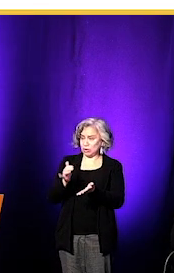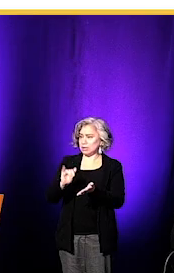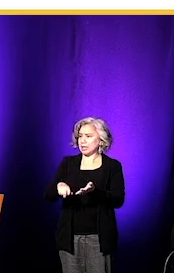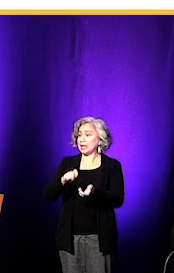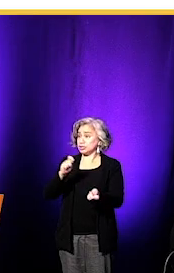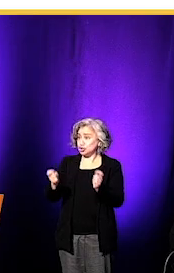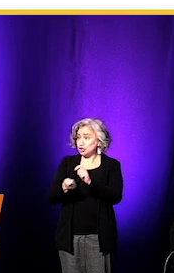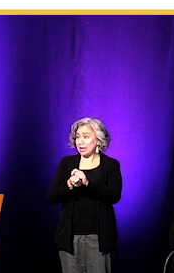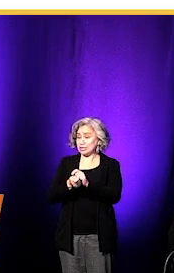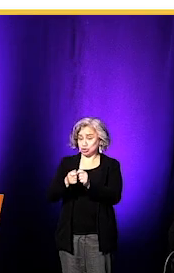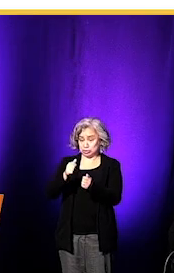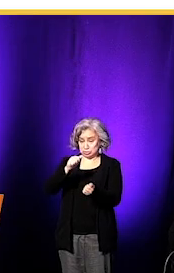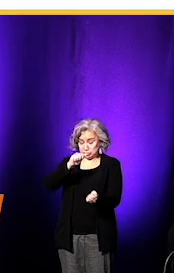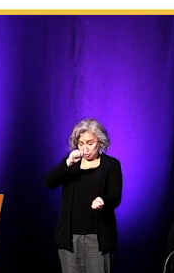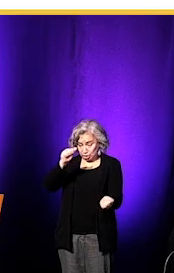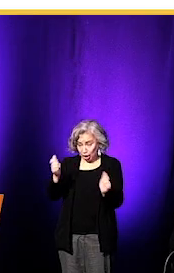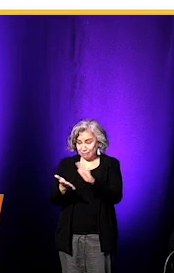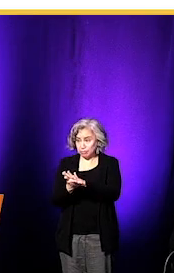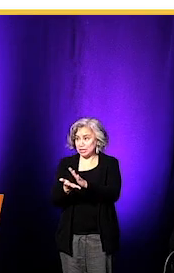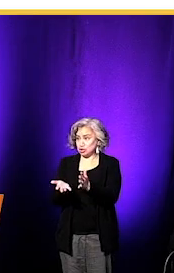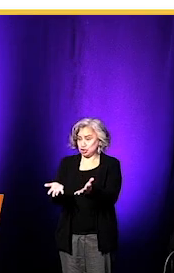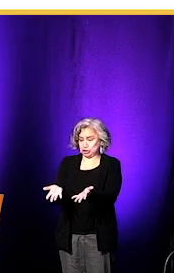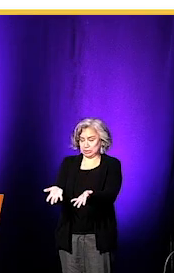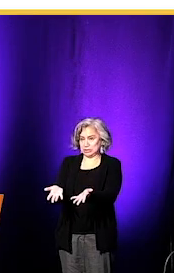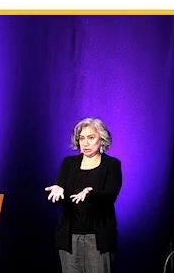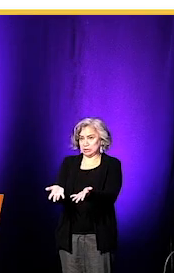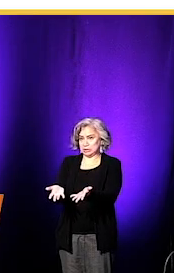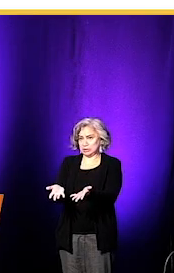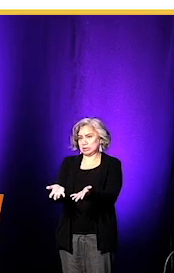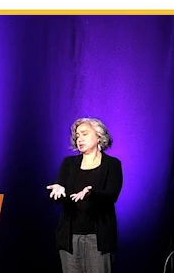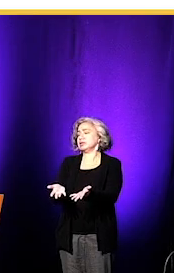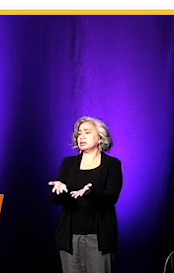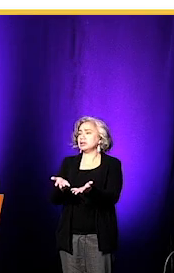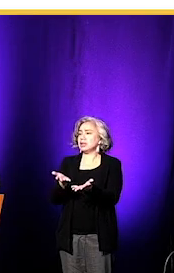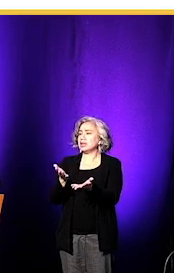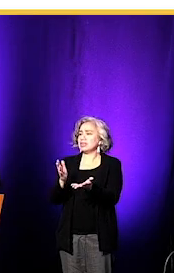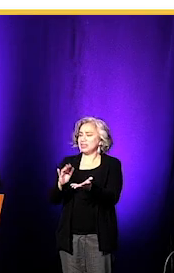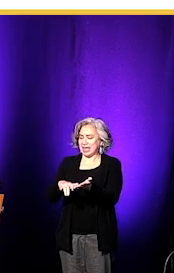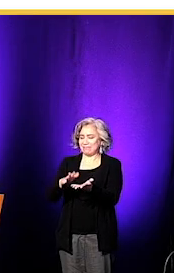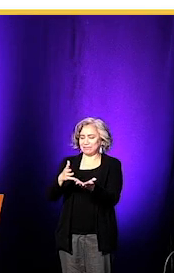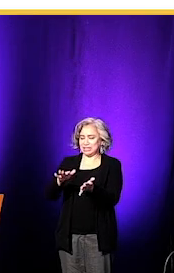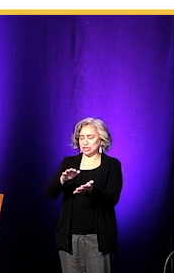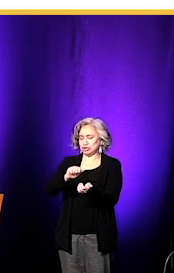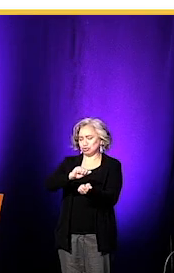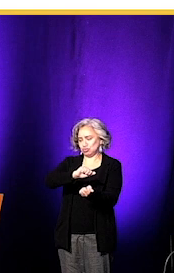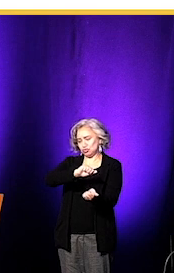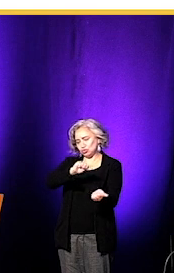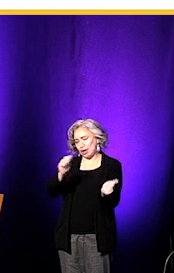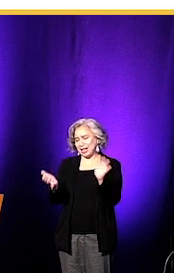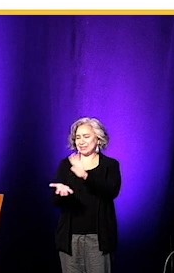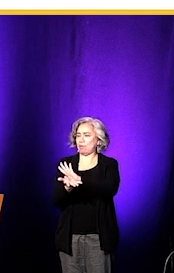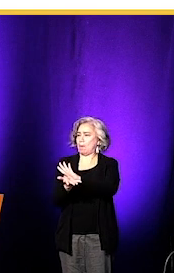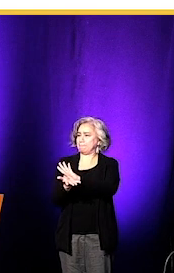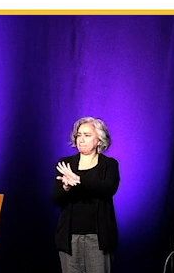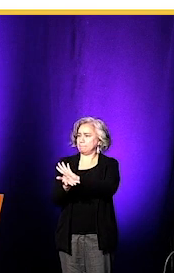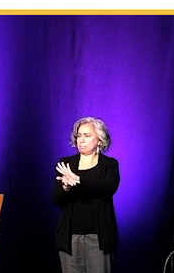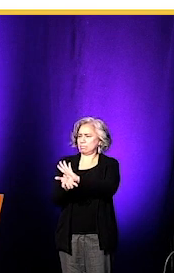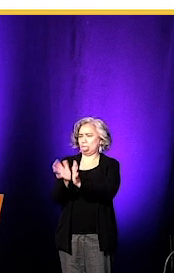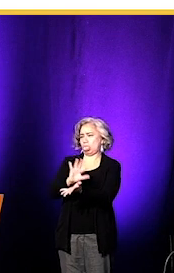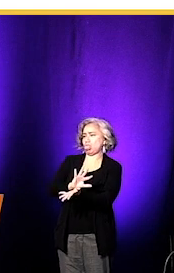made is, as a participant said, is unshakable. Yeah. But what would you say would